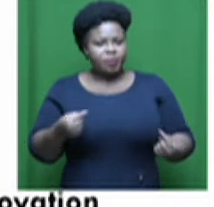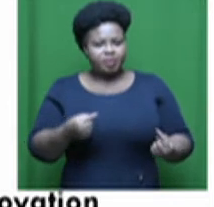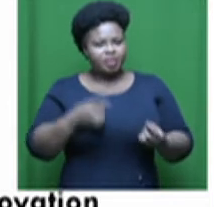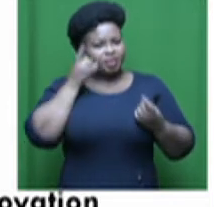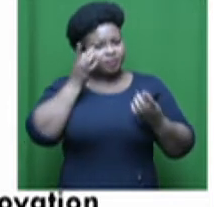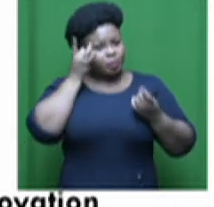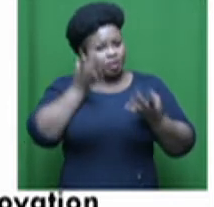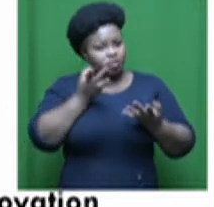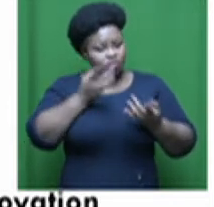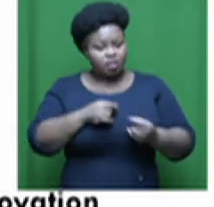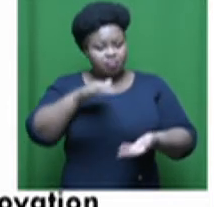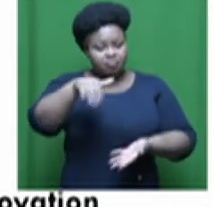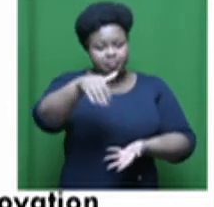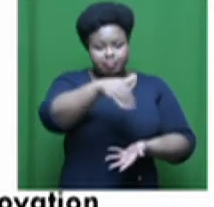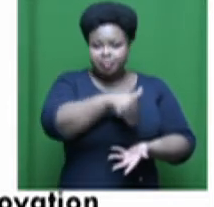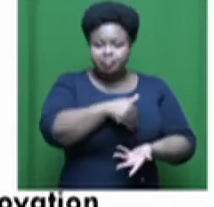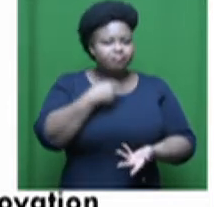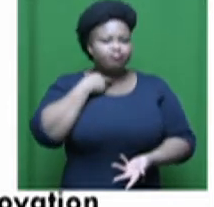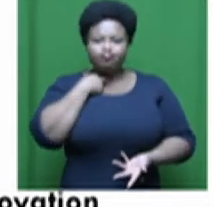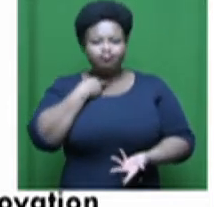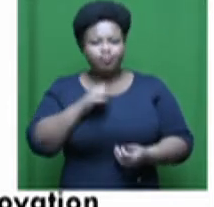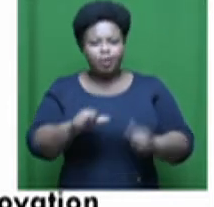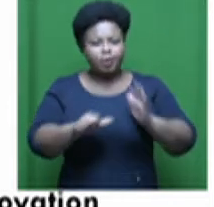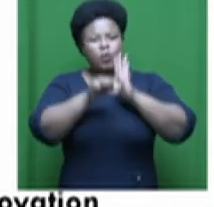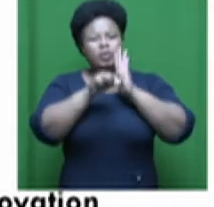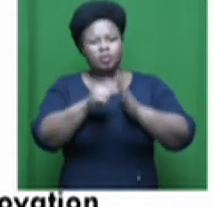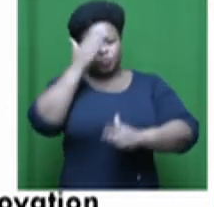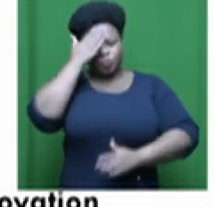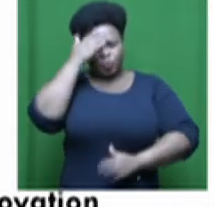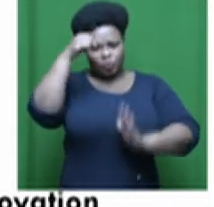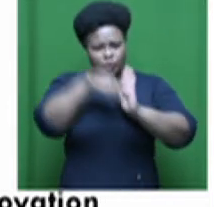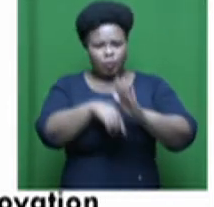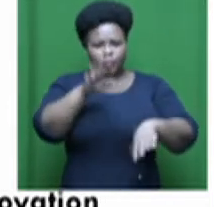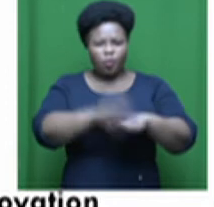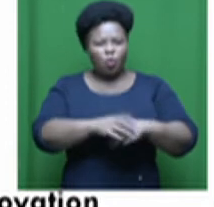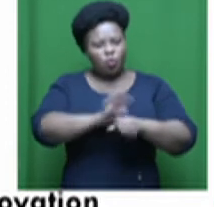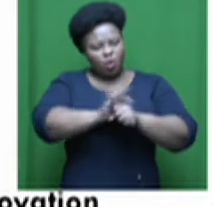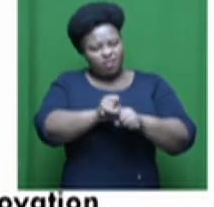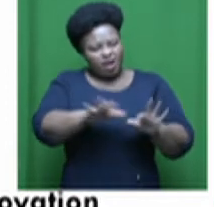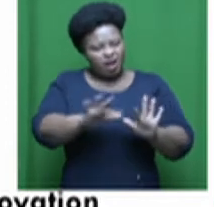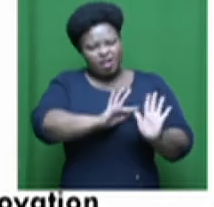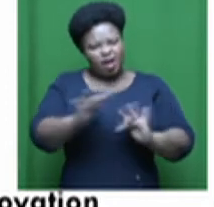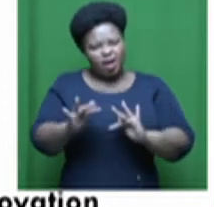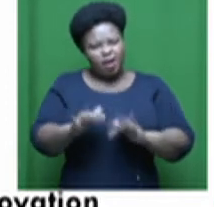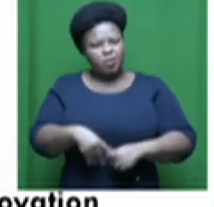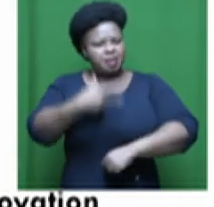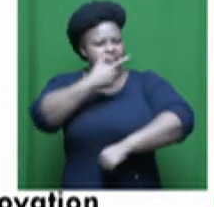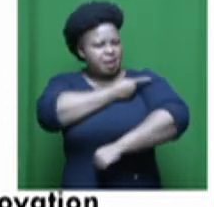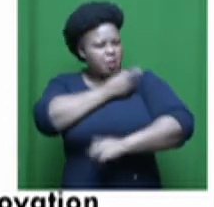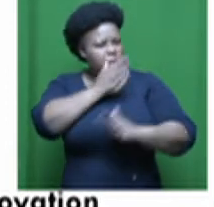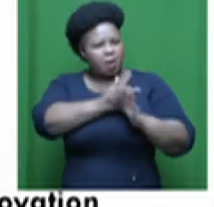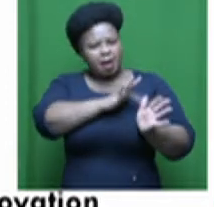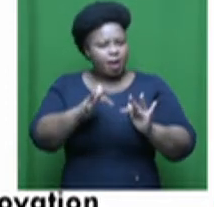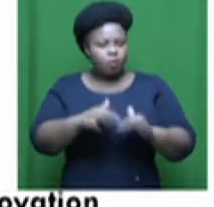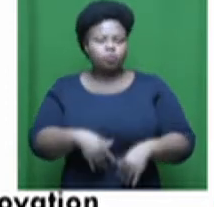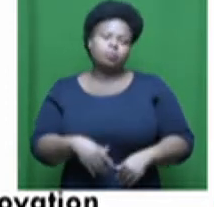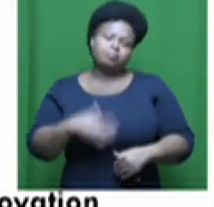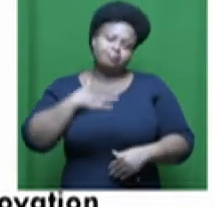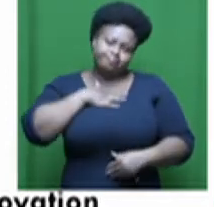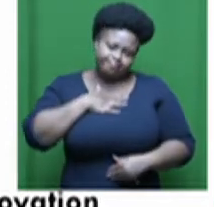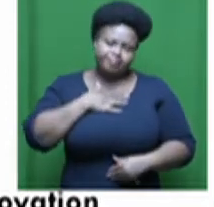the importance of COVID-19 vaccine, as well as what the way these vaccines would work in the country. So once again,